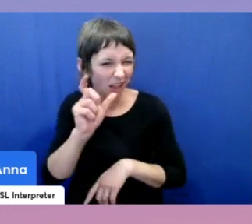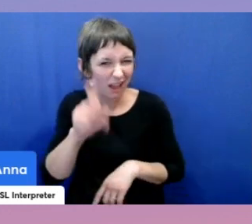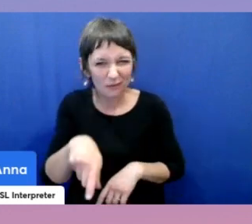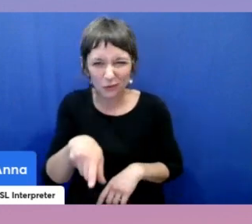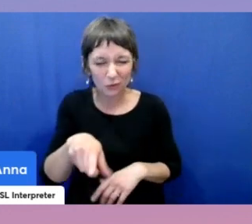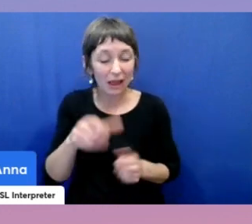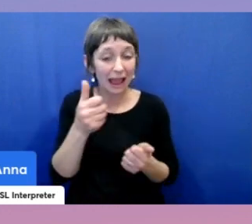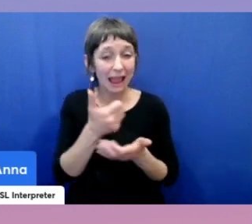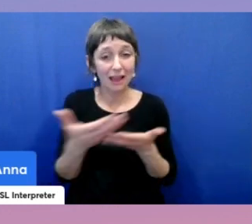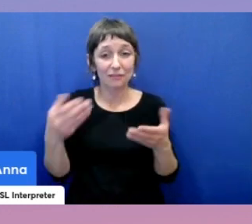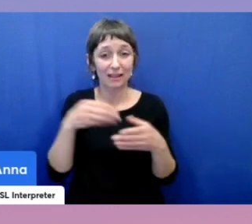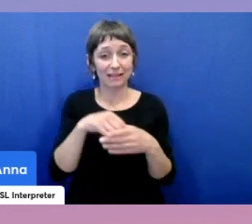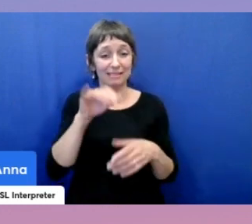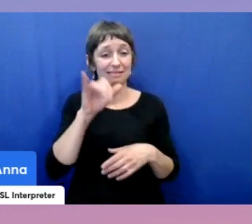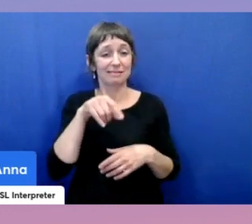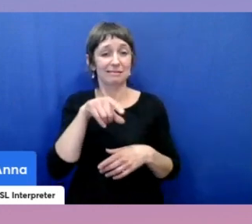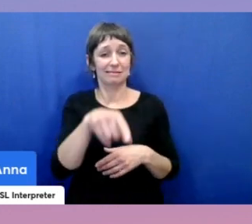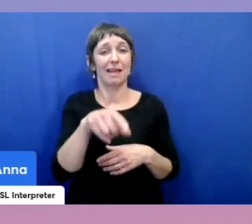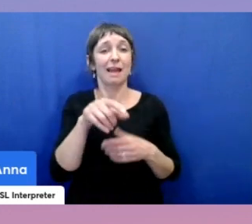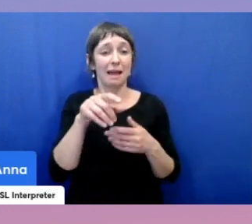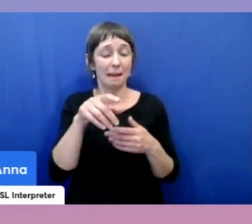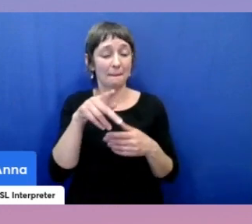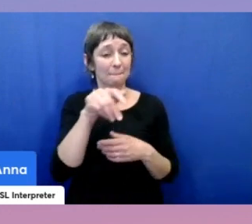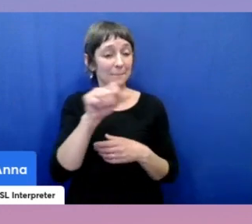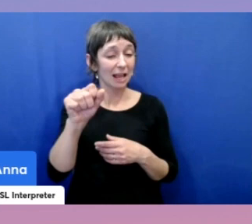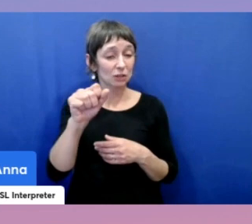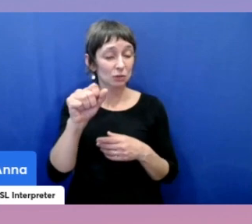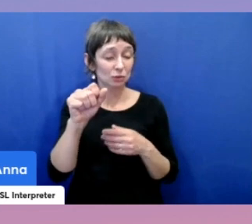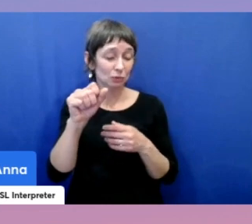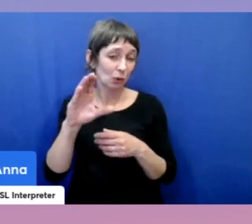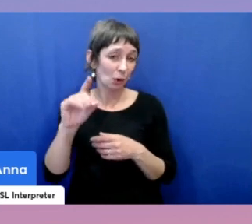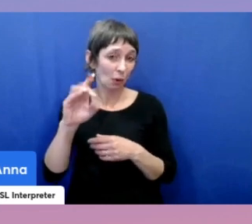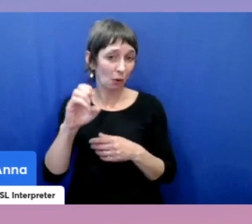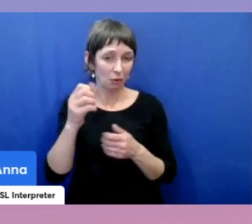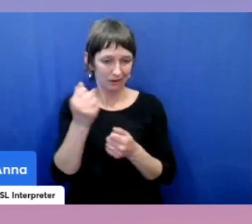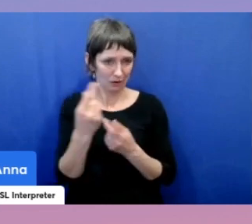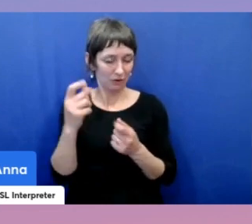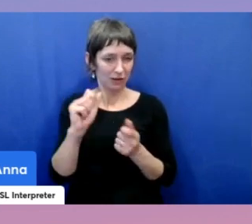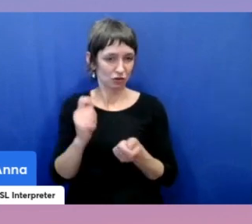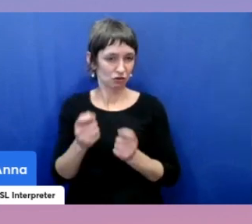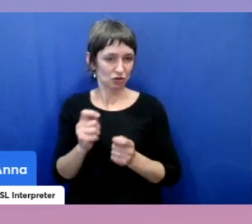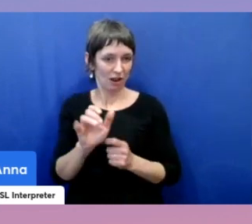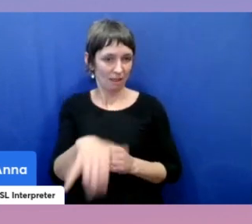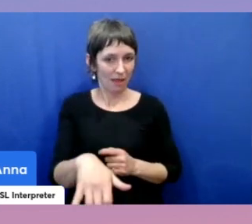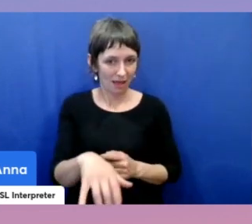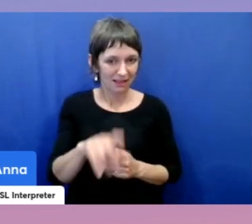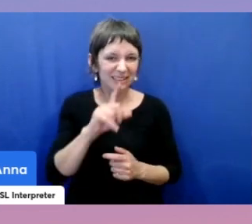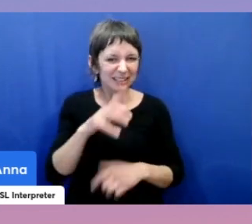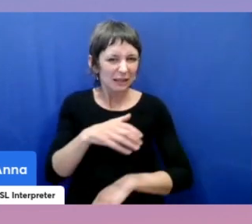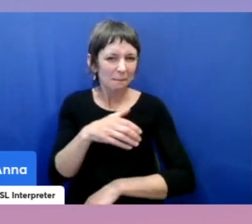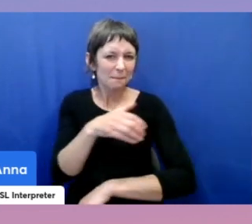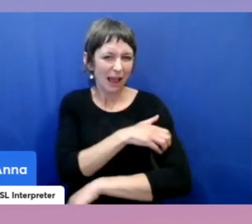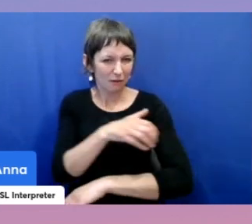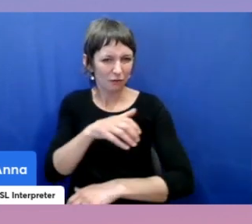this base code, and everyone can change it. That's how powerful of GB.